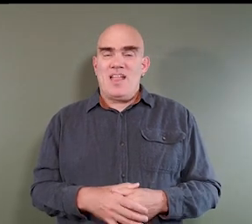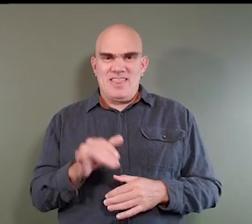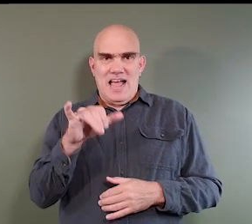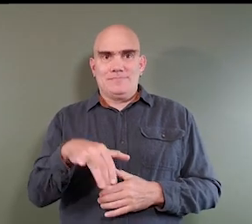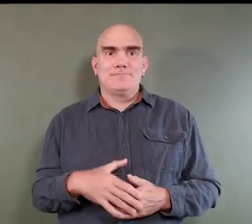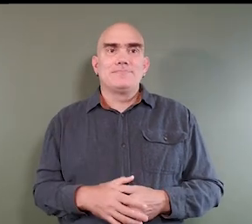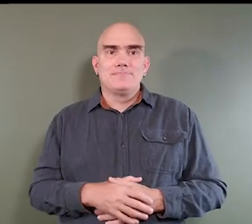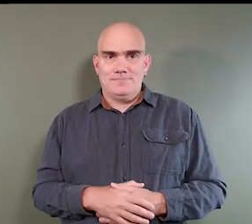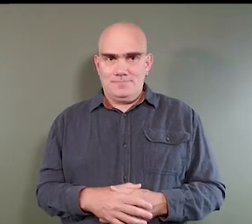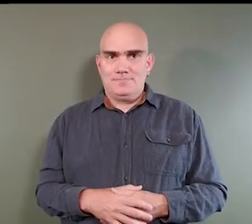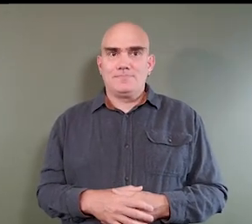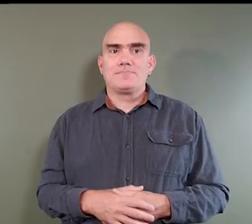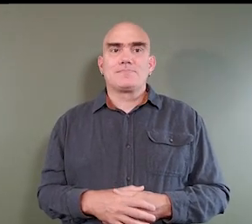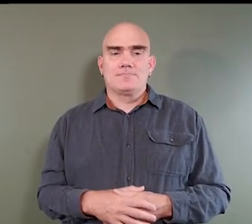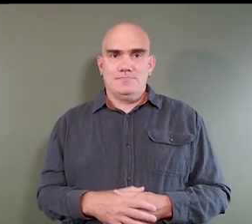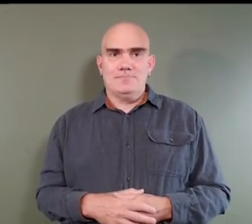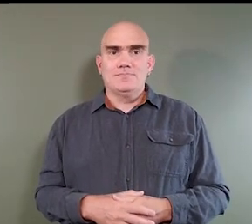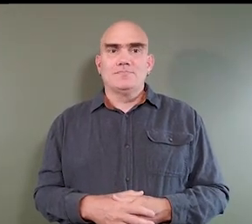it is.